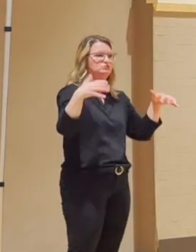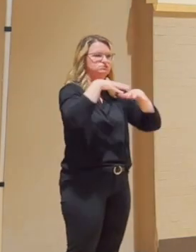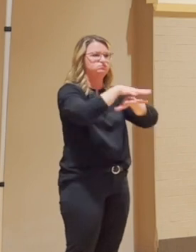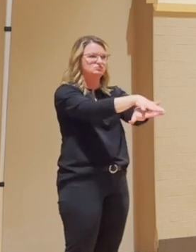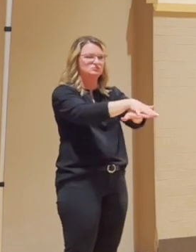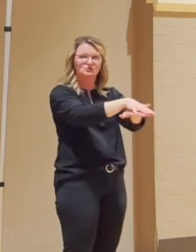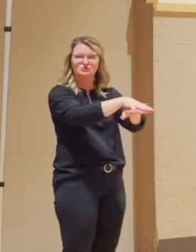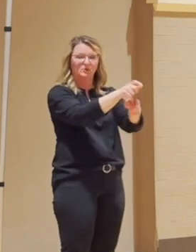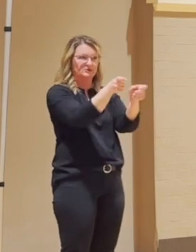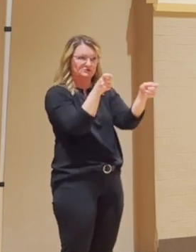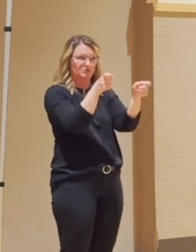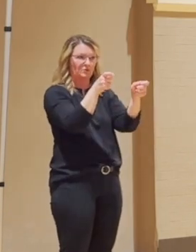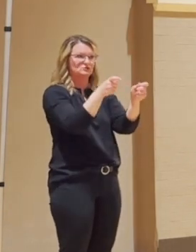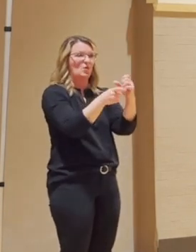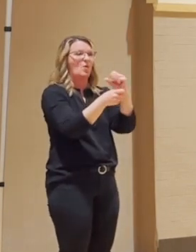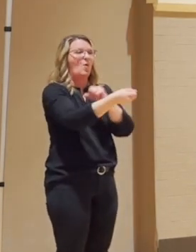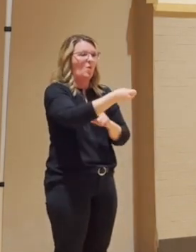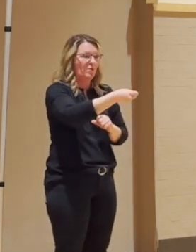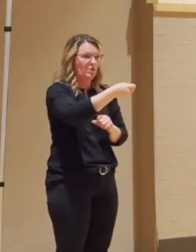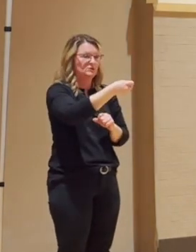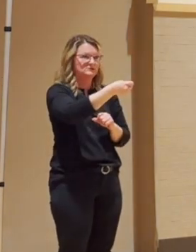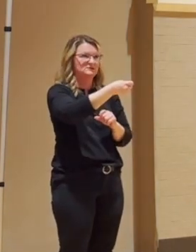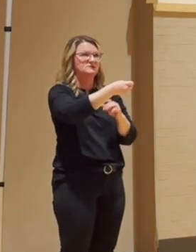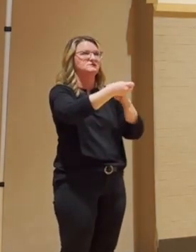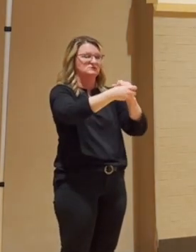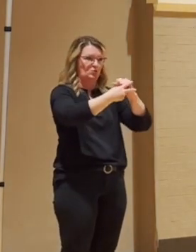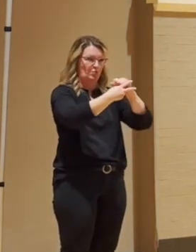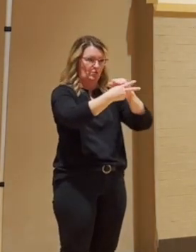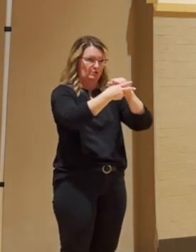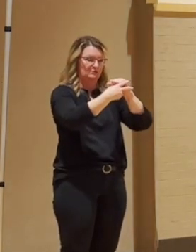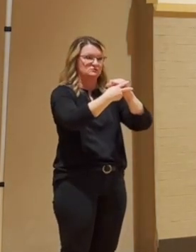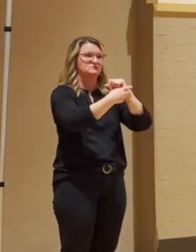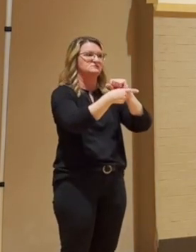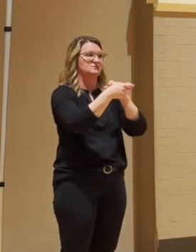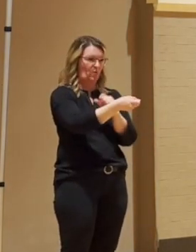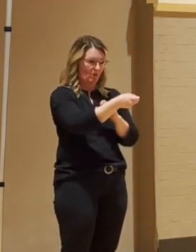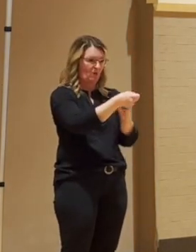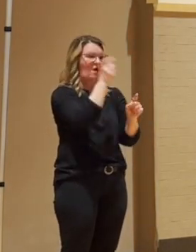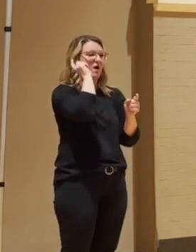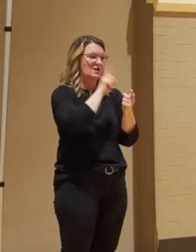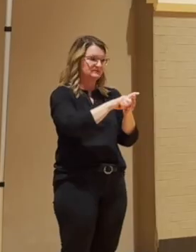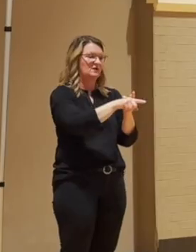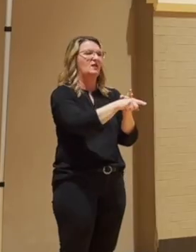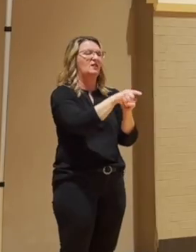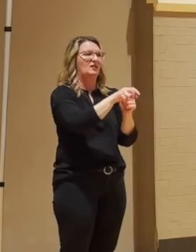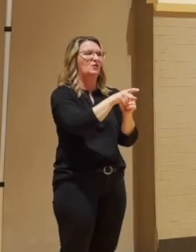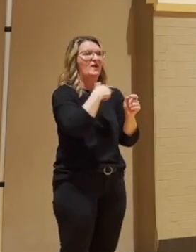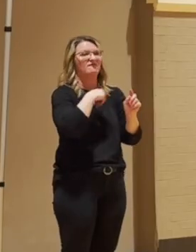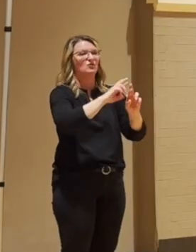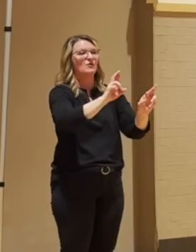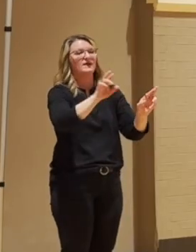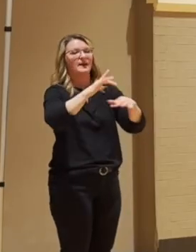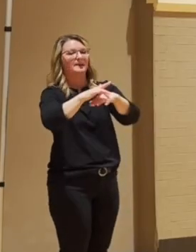Basically so that we can hold it back and have storage capacity until we have capacity in our interceptor sewers to